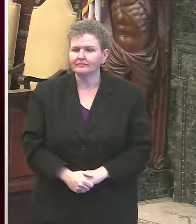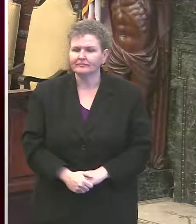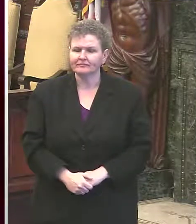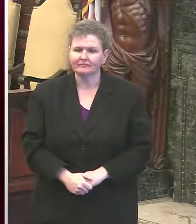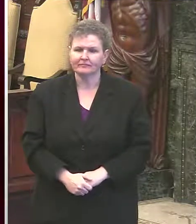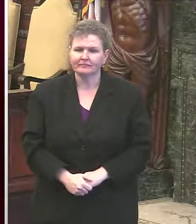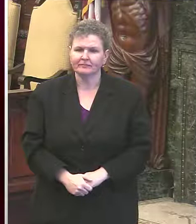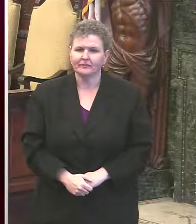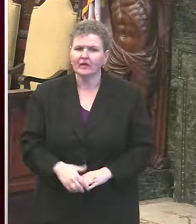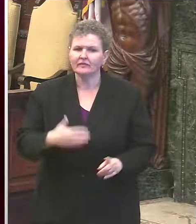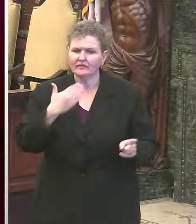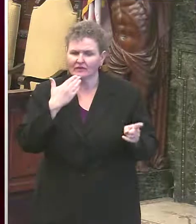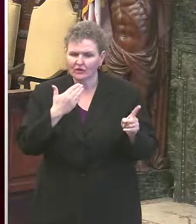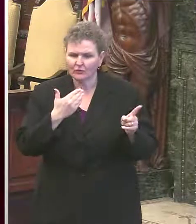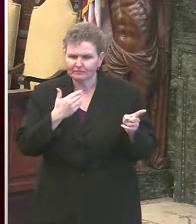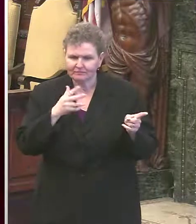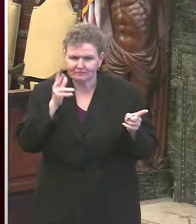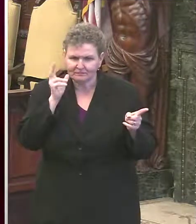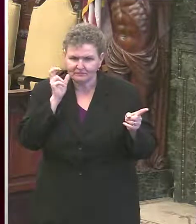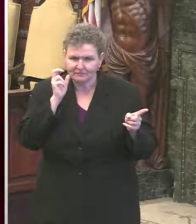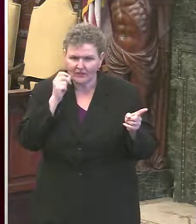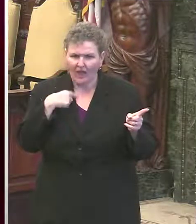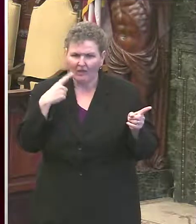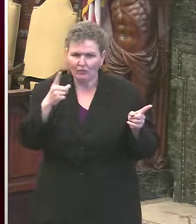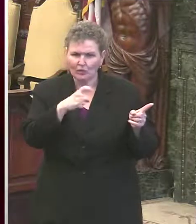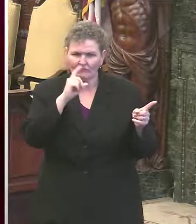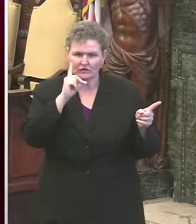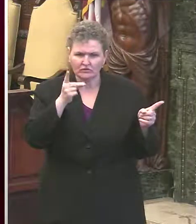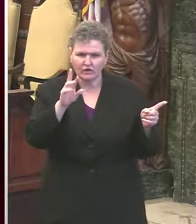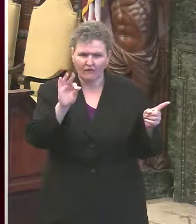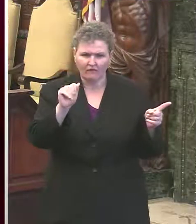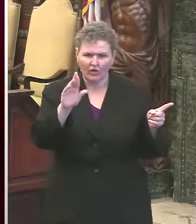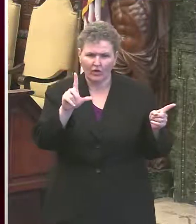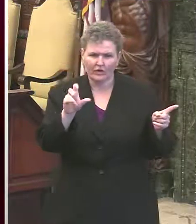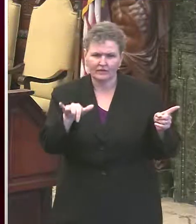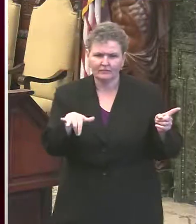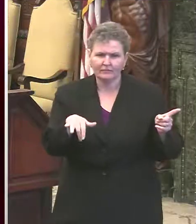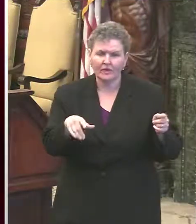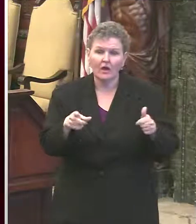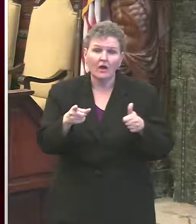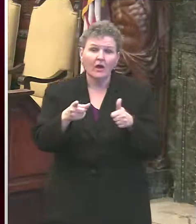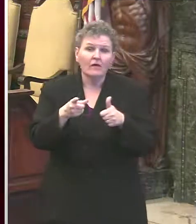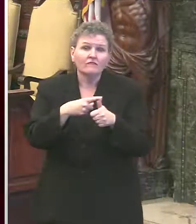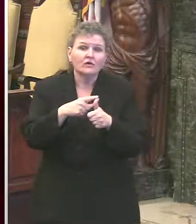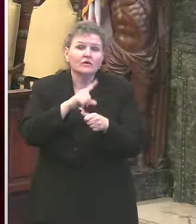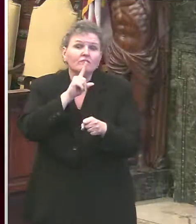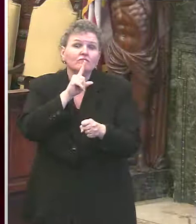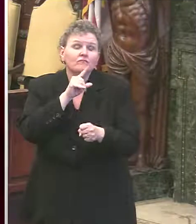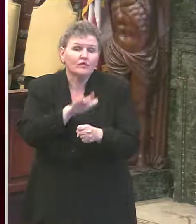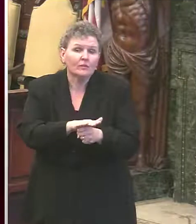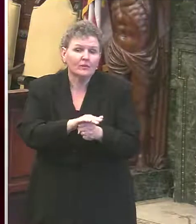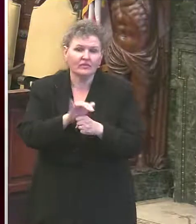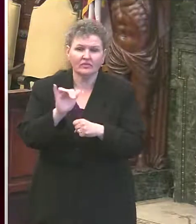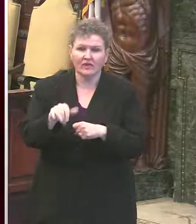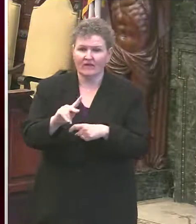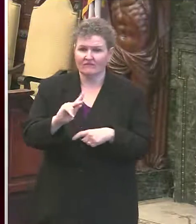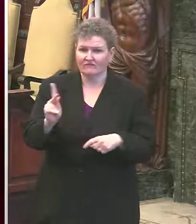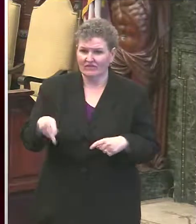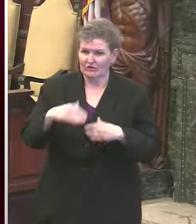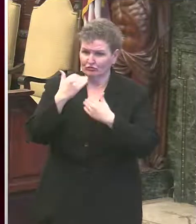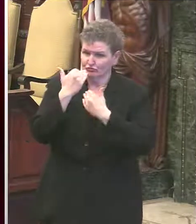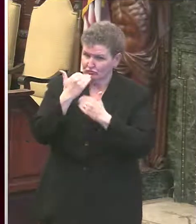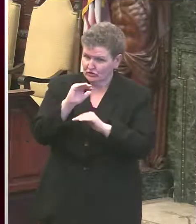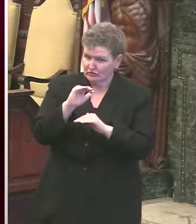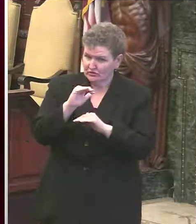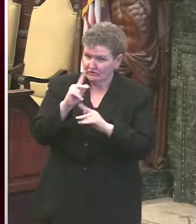Hi, thank you. My questions are for Dr. Farley. I just wanted to first confirm that if Philadelphia's restrictions are eased